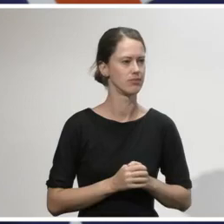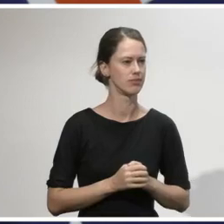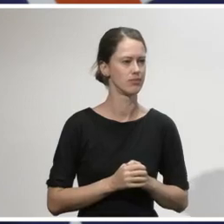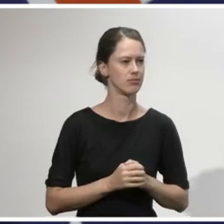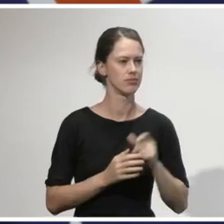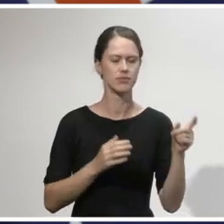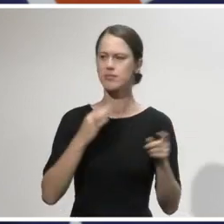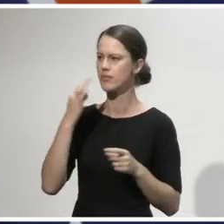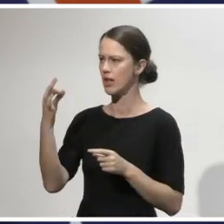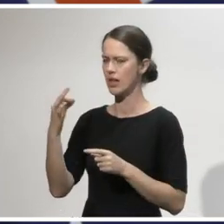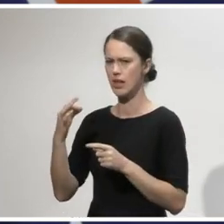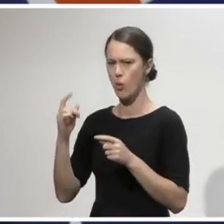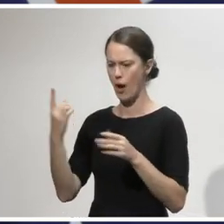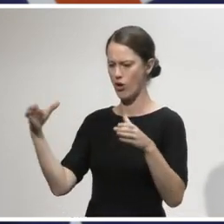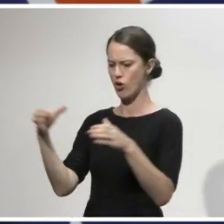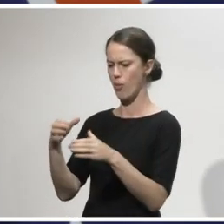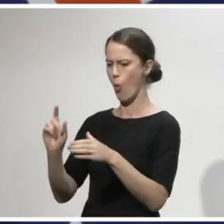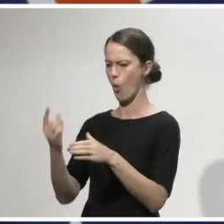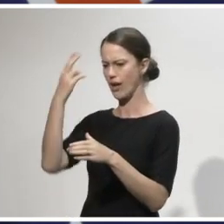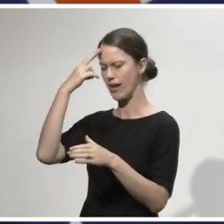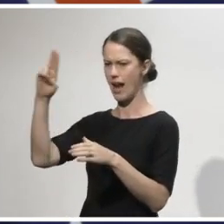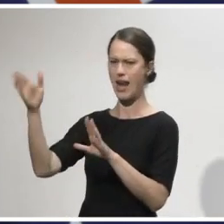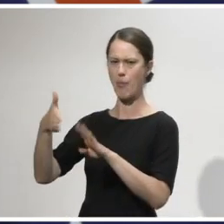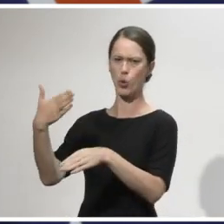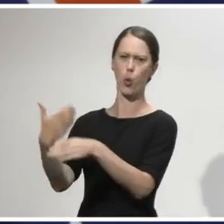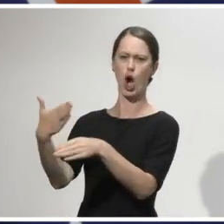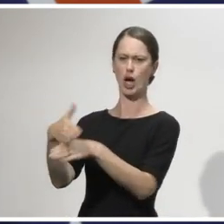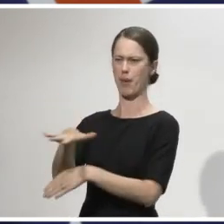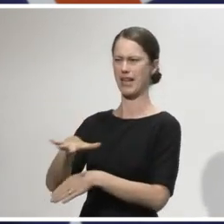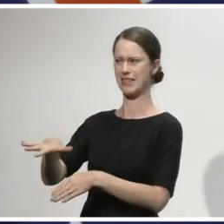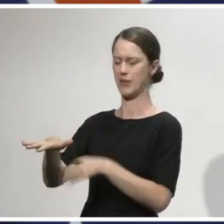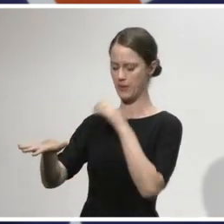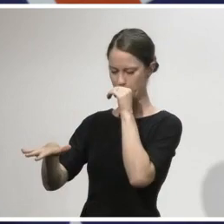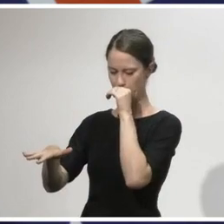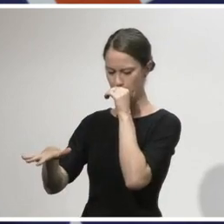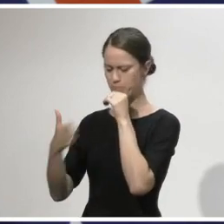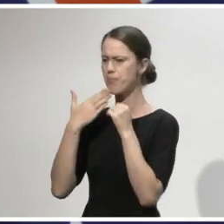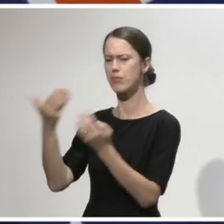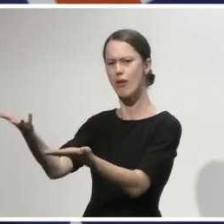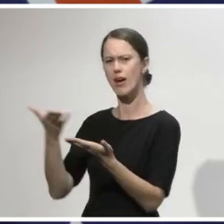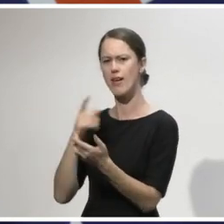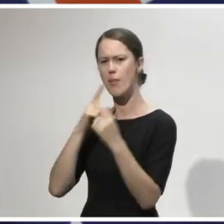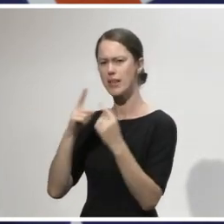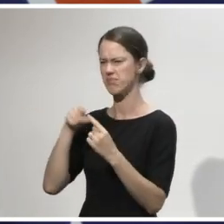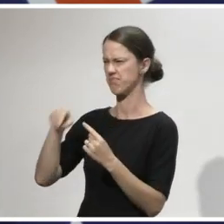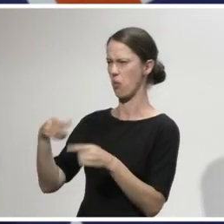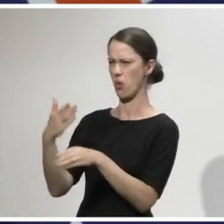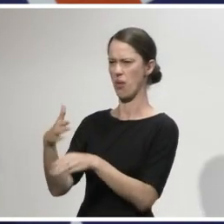there's a significant cluster in Auckland that's just been labelled as workplace. Can you give us any more details around what that